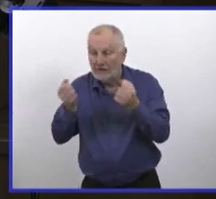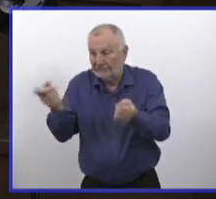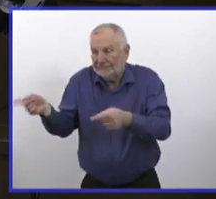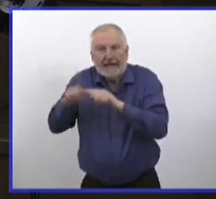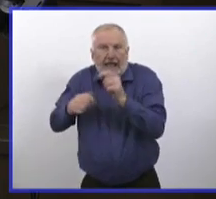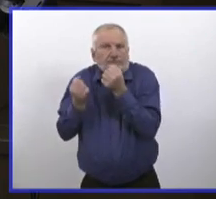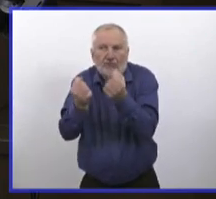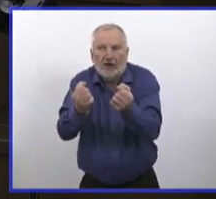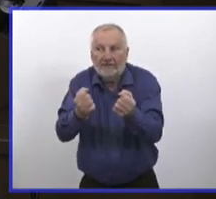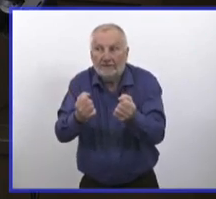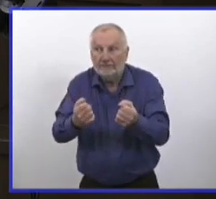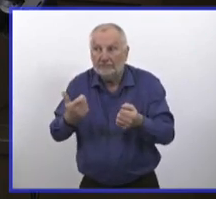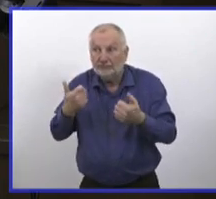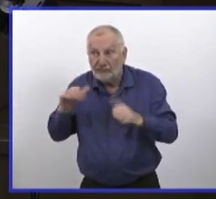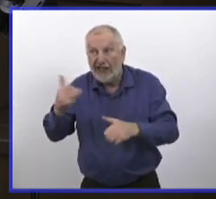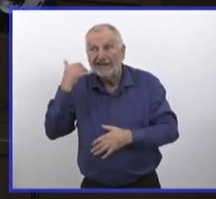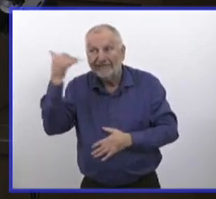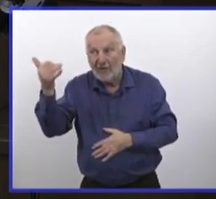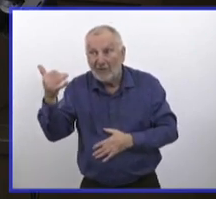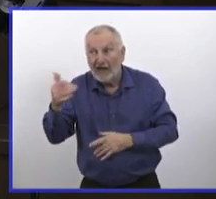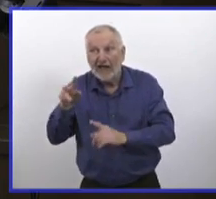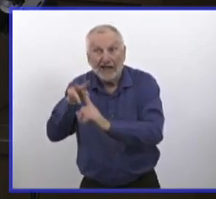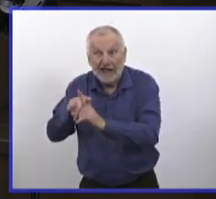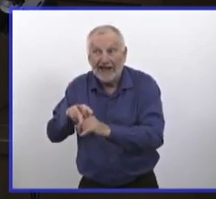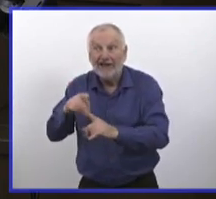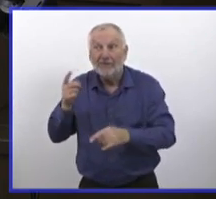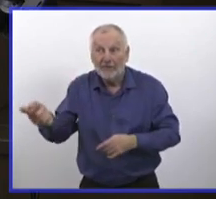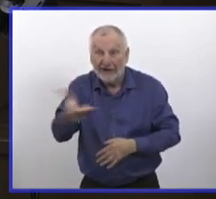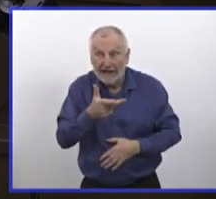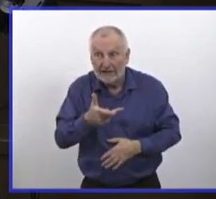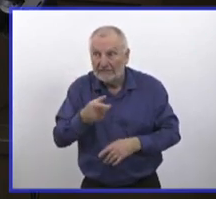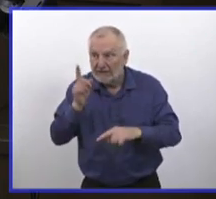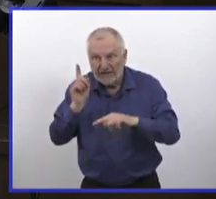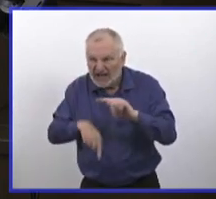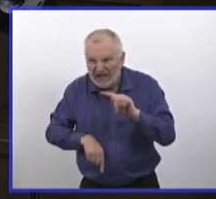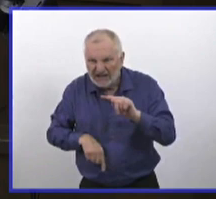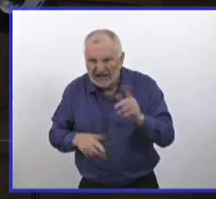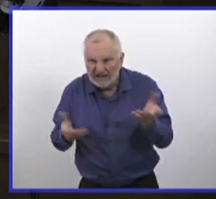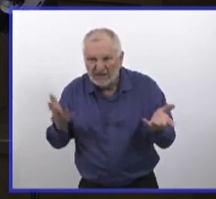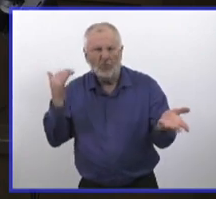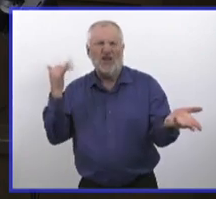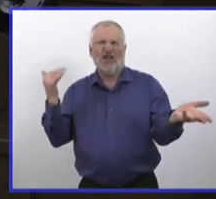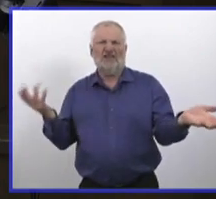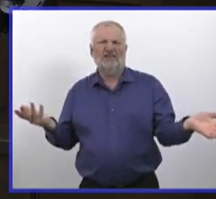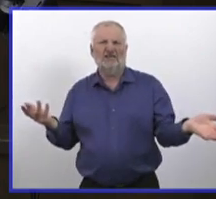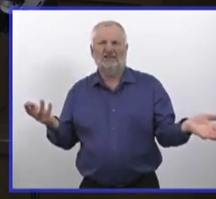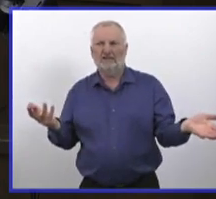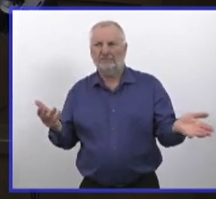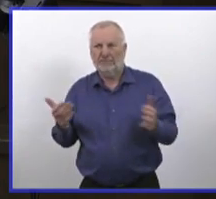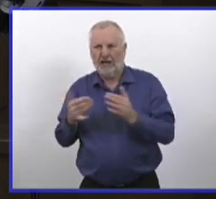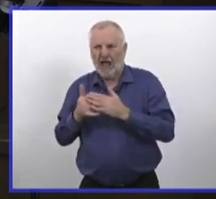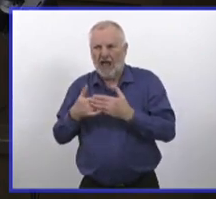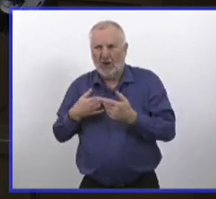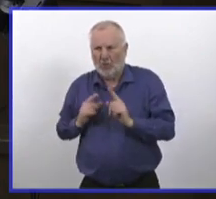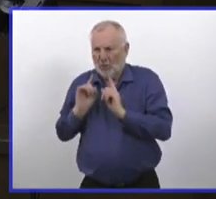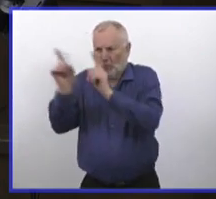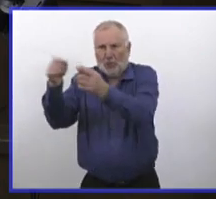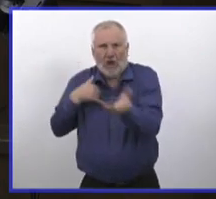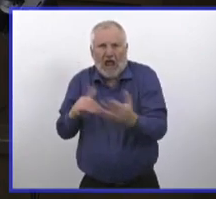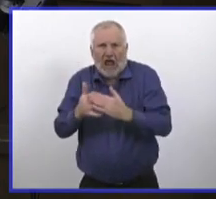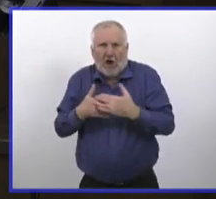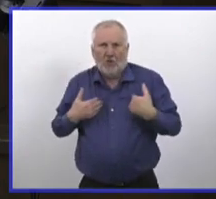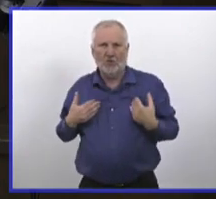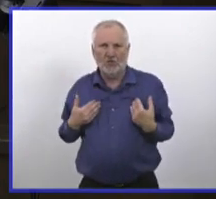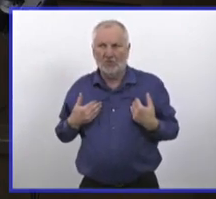book, it wasn't possible. So I'm just wondering to clarify for the elderly, does it have to be same household in terms